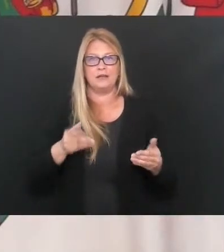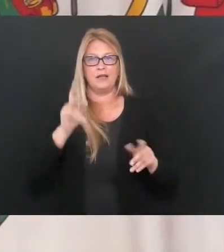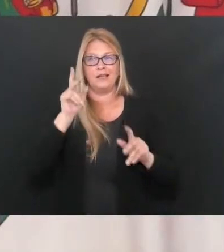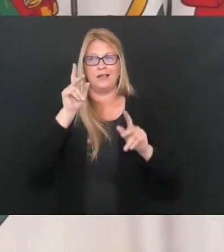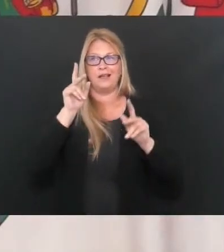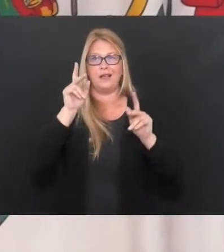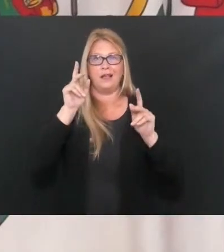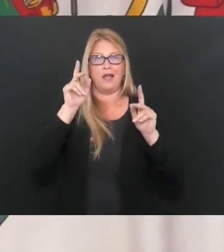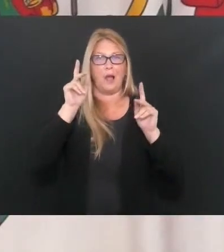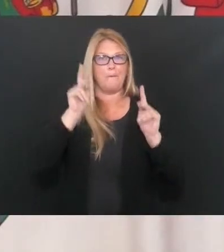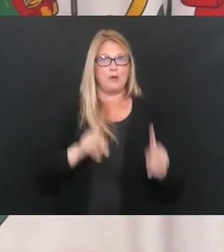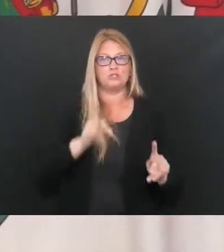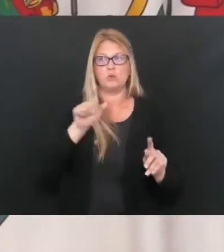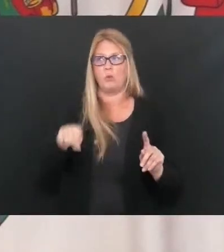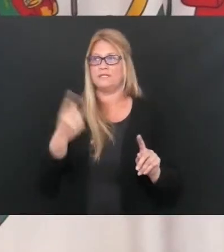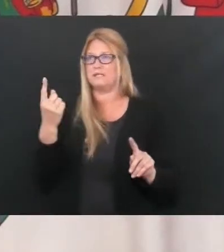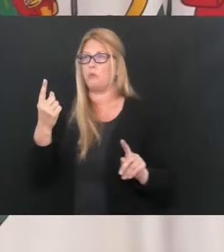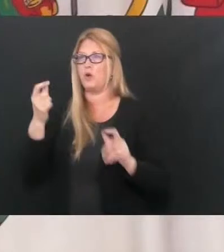person retires.